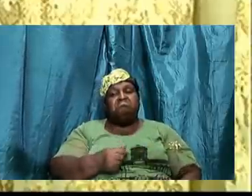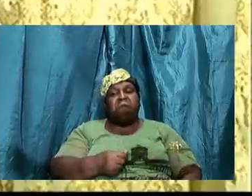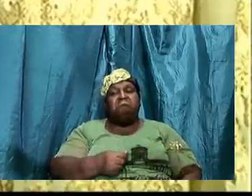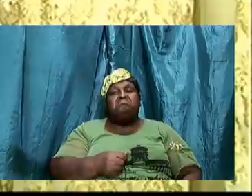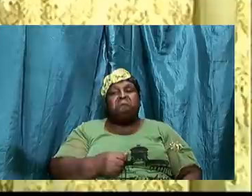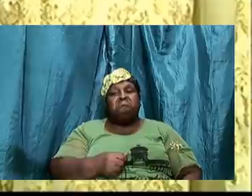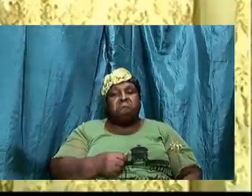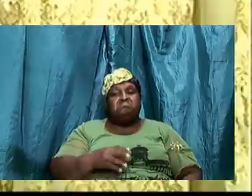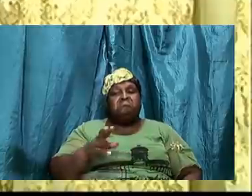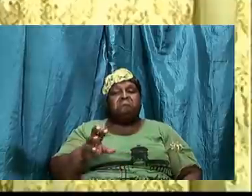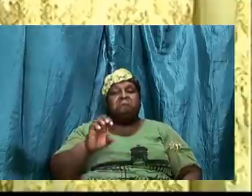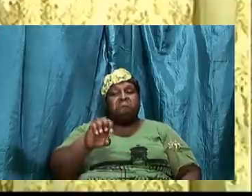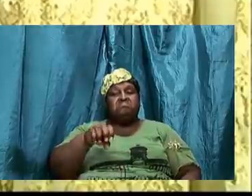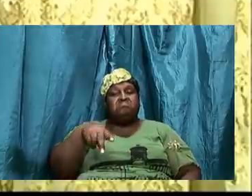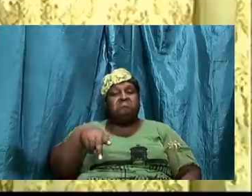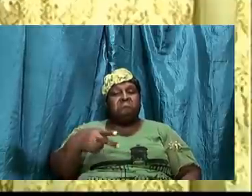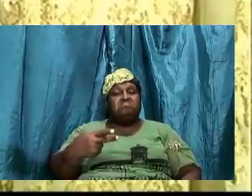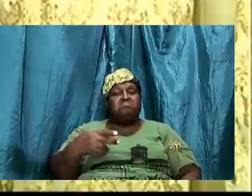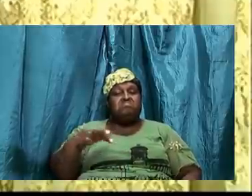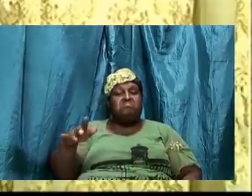Ephesians 1, verses 2.